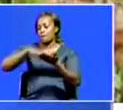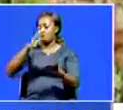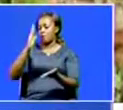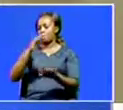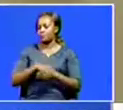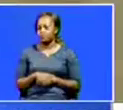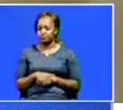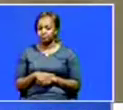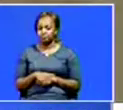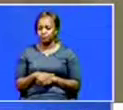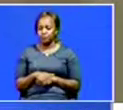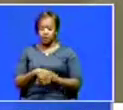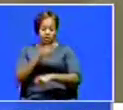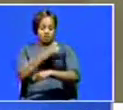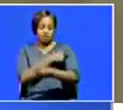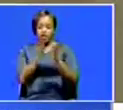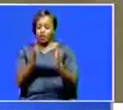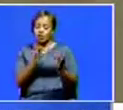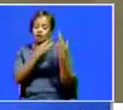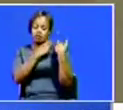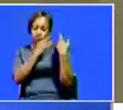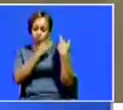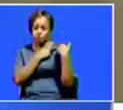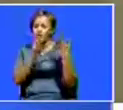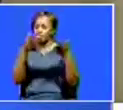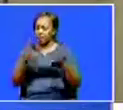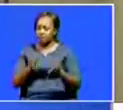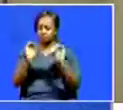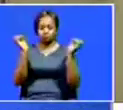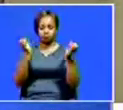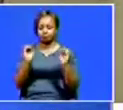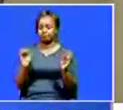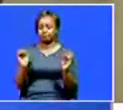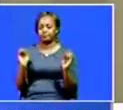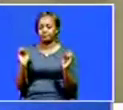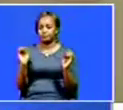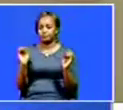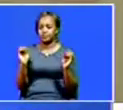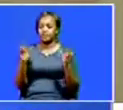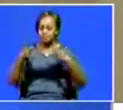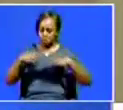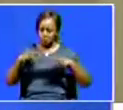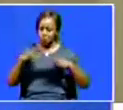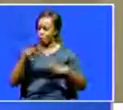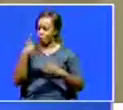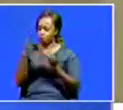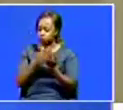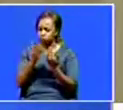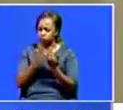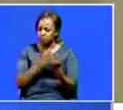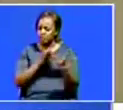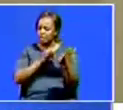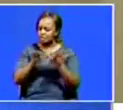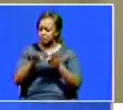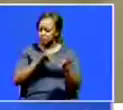it. Daktari aliyehusika hakuwepo na waliomhudumia siku hiyo ndio waliompa taarifa za